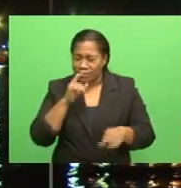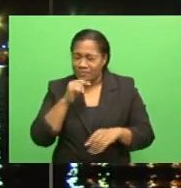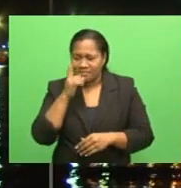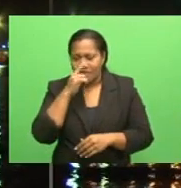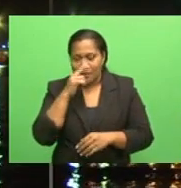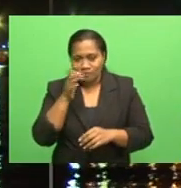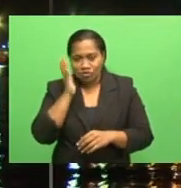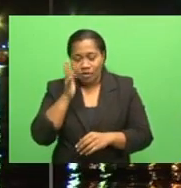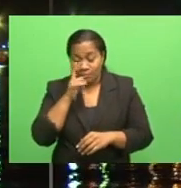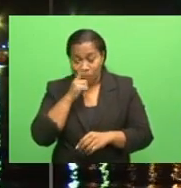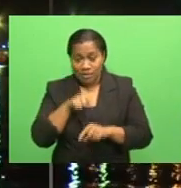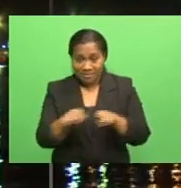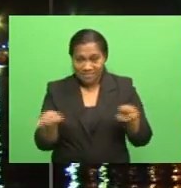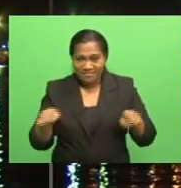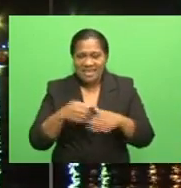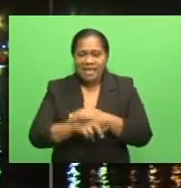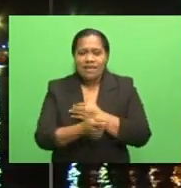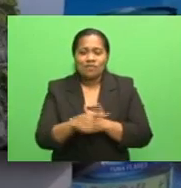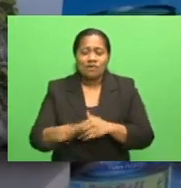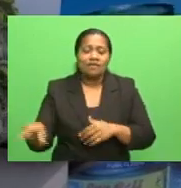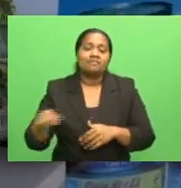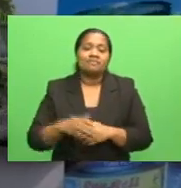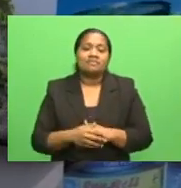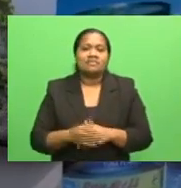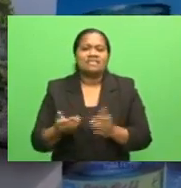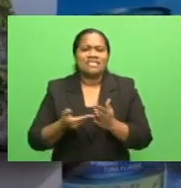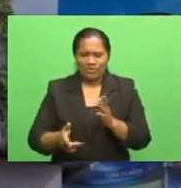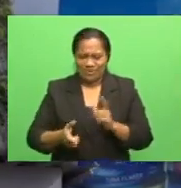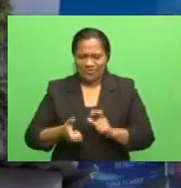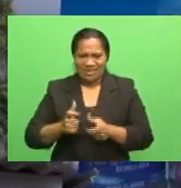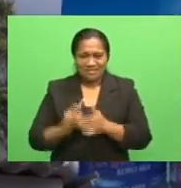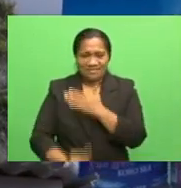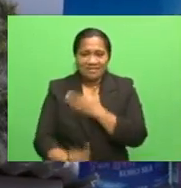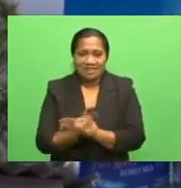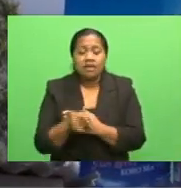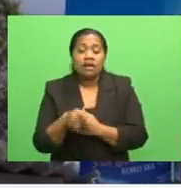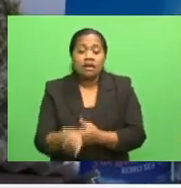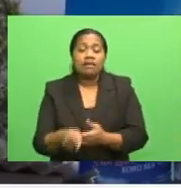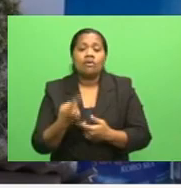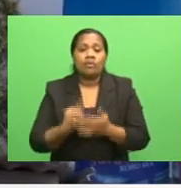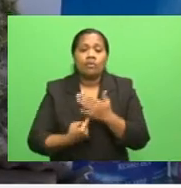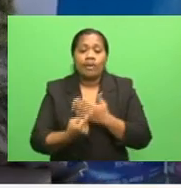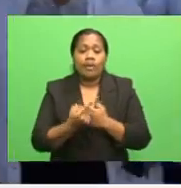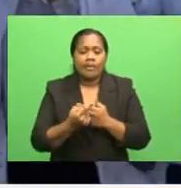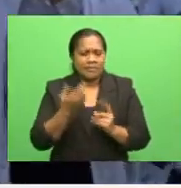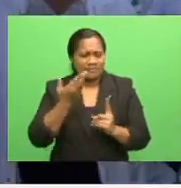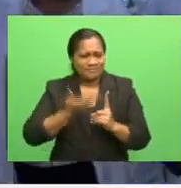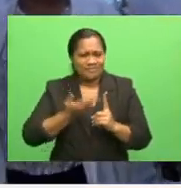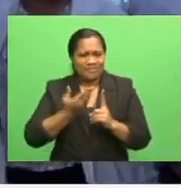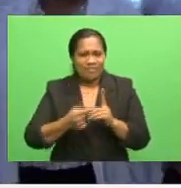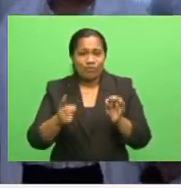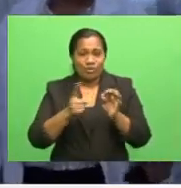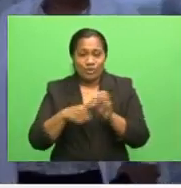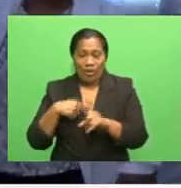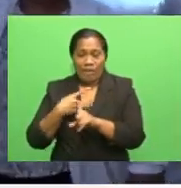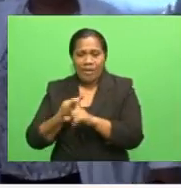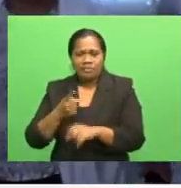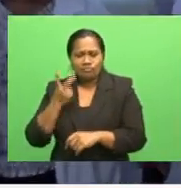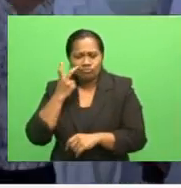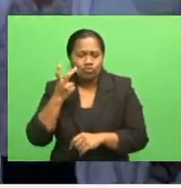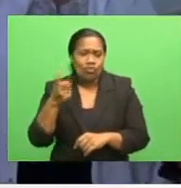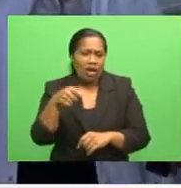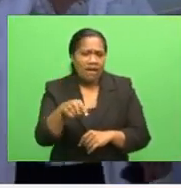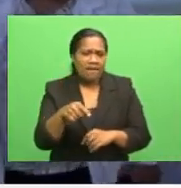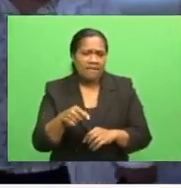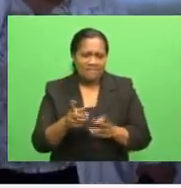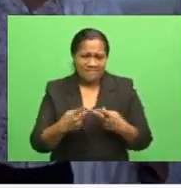during the current economic crisis. This was highlighted by Minister for Local Government Pramila Kumar while on a tour of the factory during her